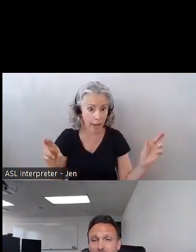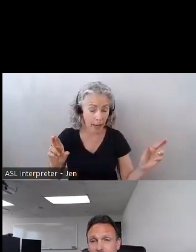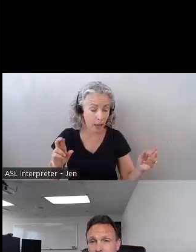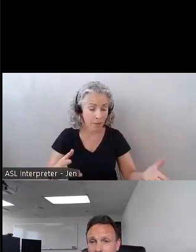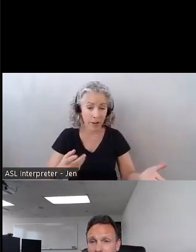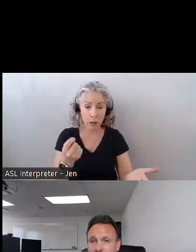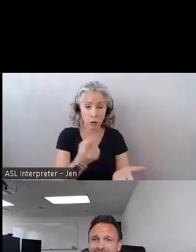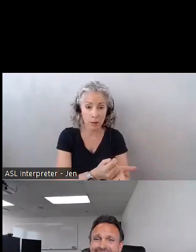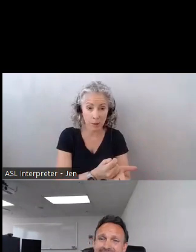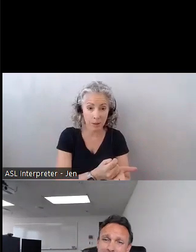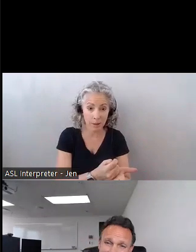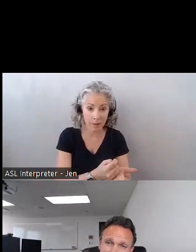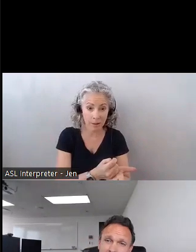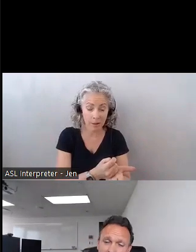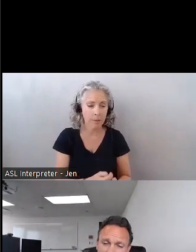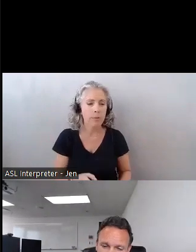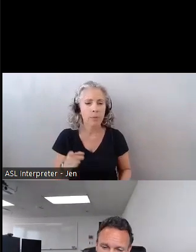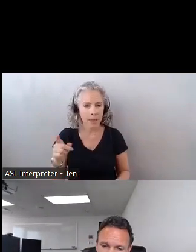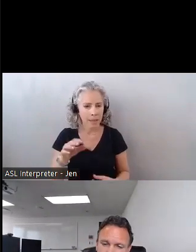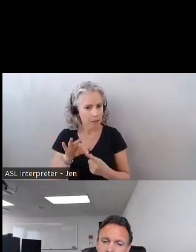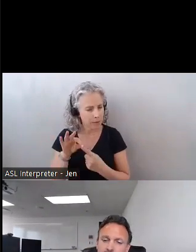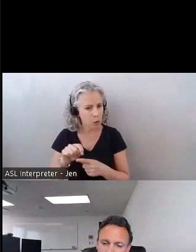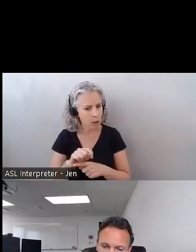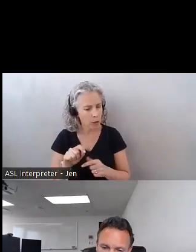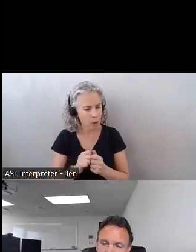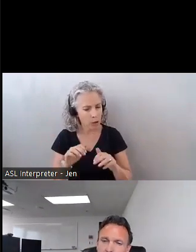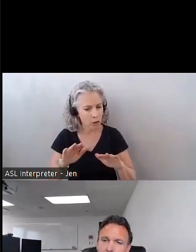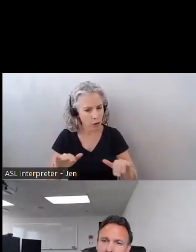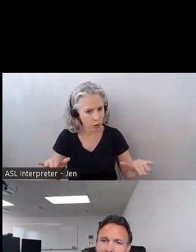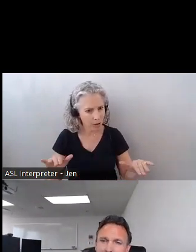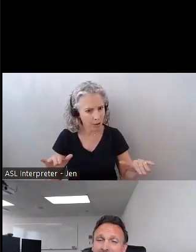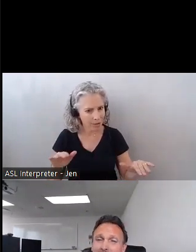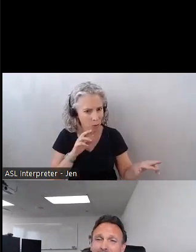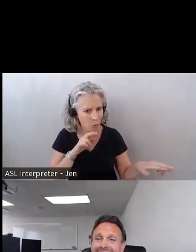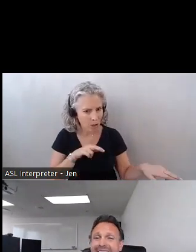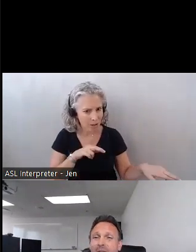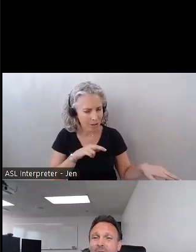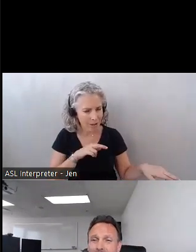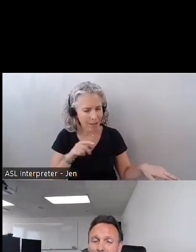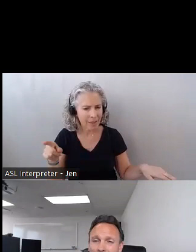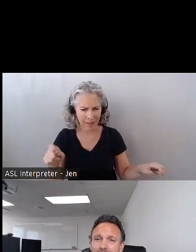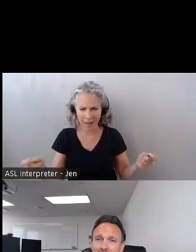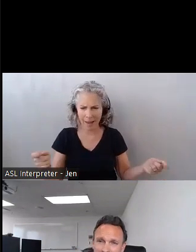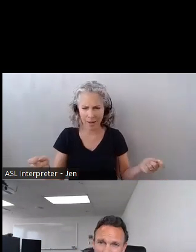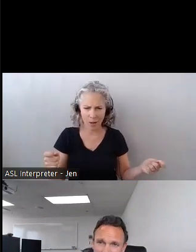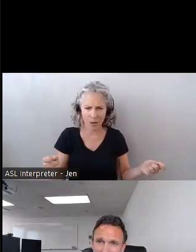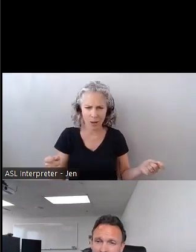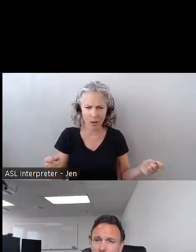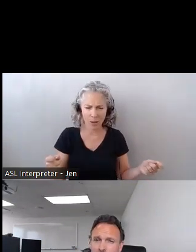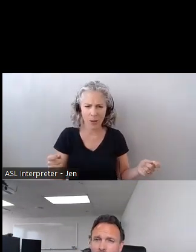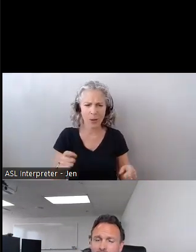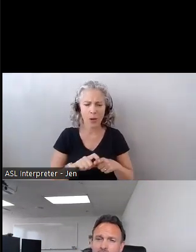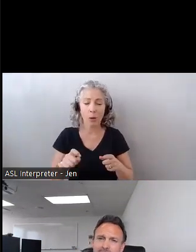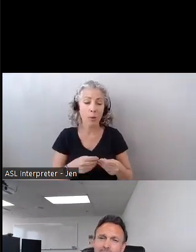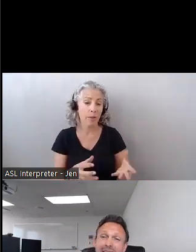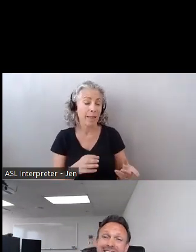at one of those centers, has specific training with children's crisis response, but they're able to handle that call, provide the law